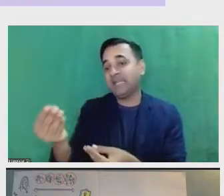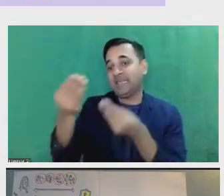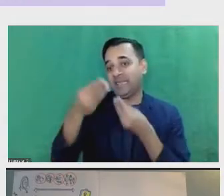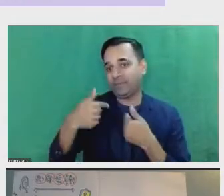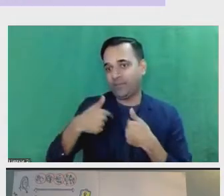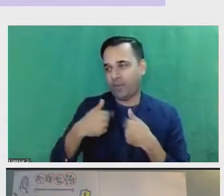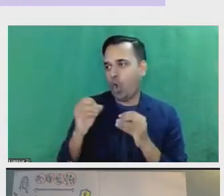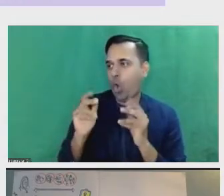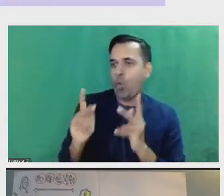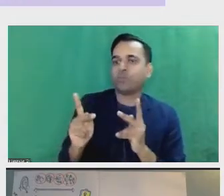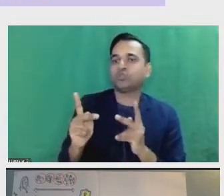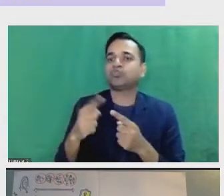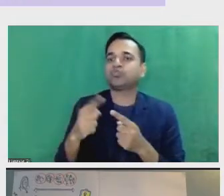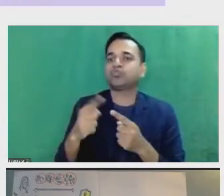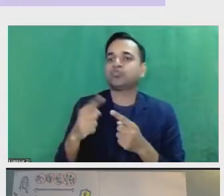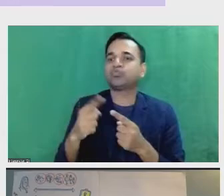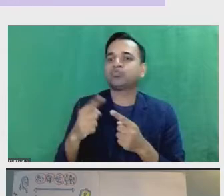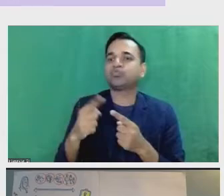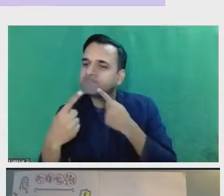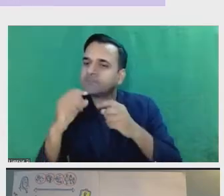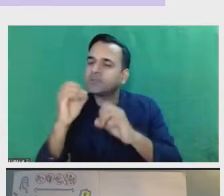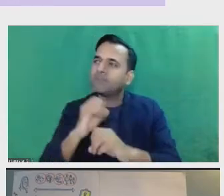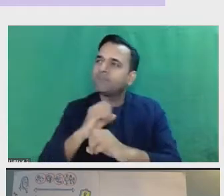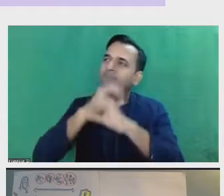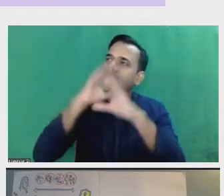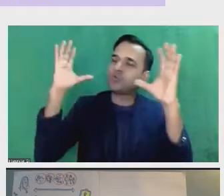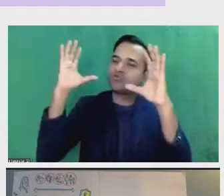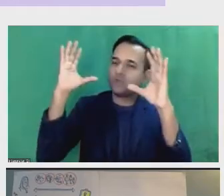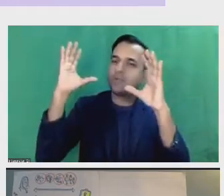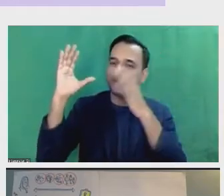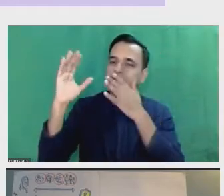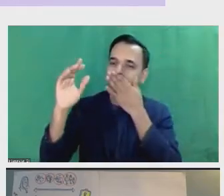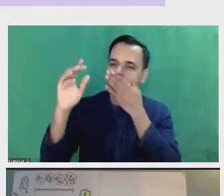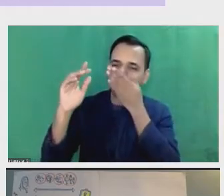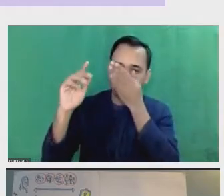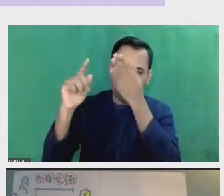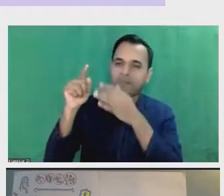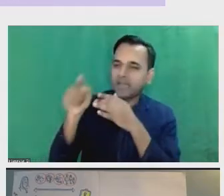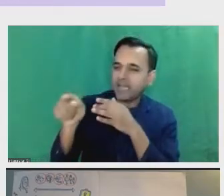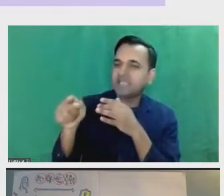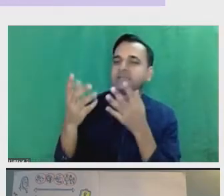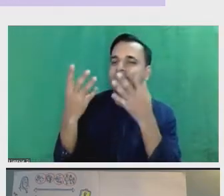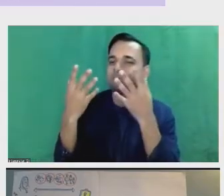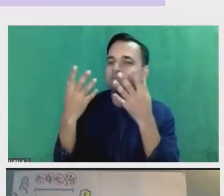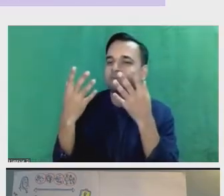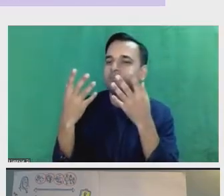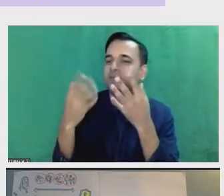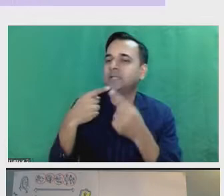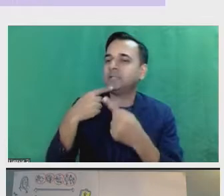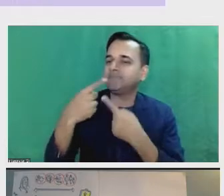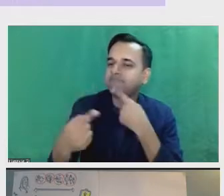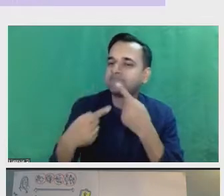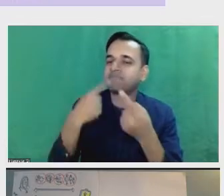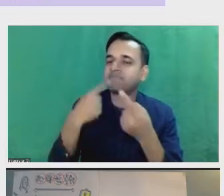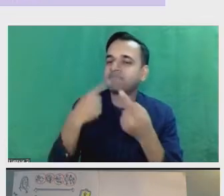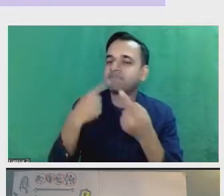challenge we have is we're not able to describe the world we're going to. We're focusing on the challenge of getting there, the cost of